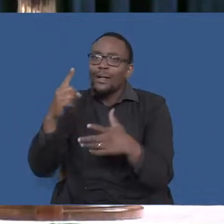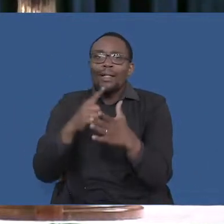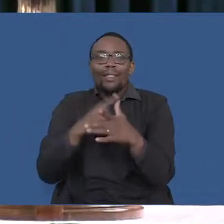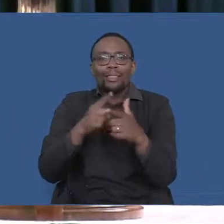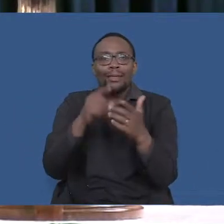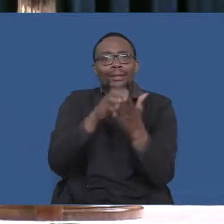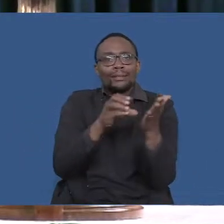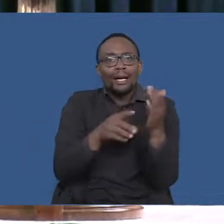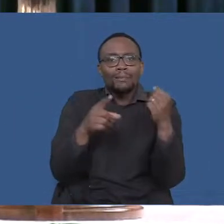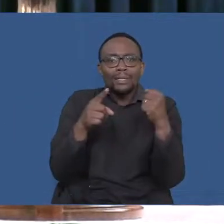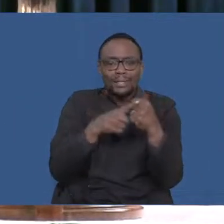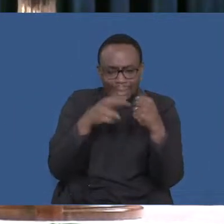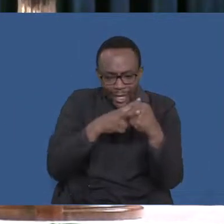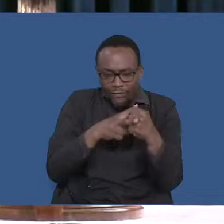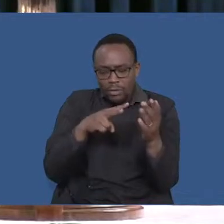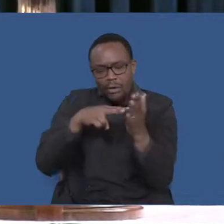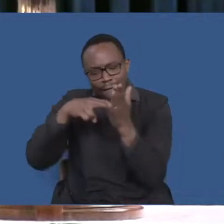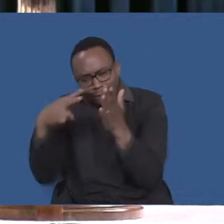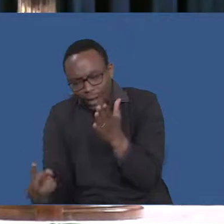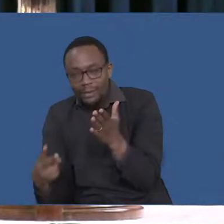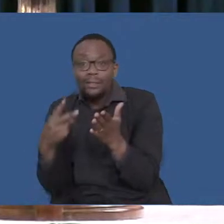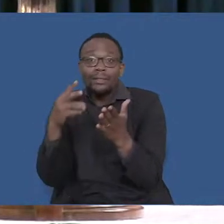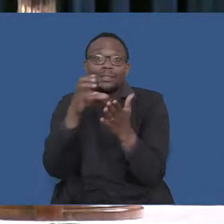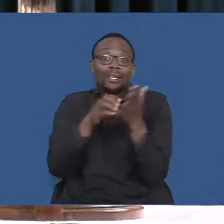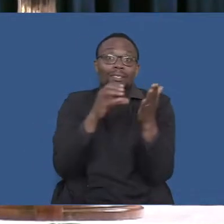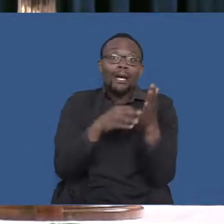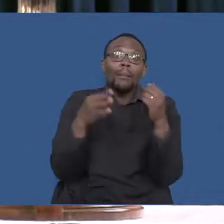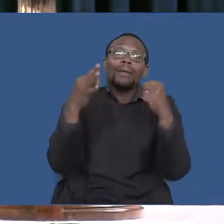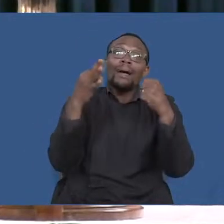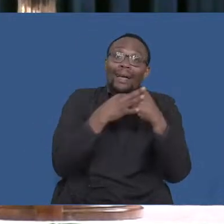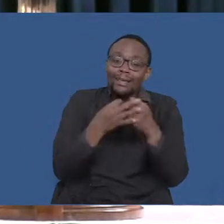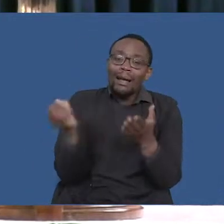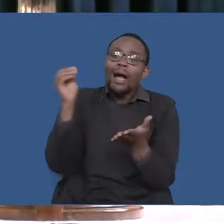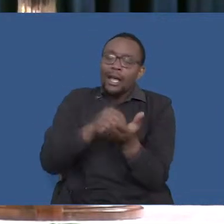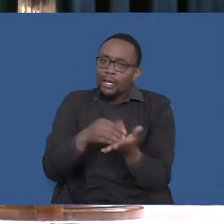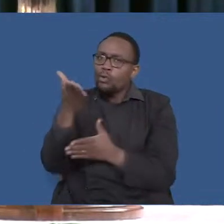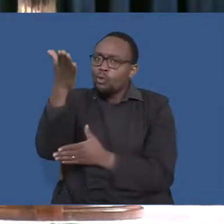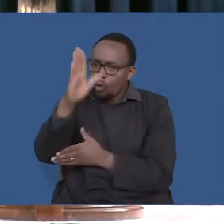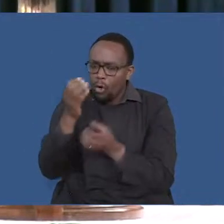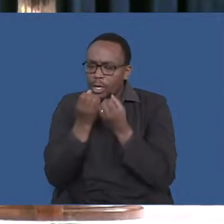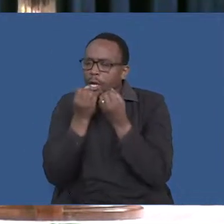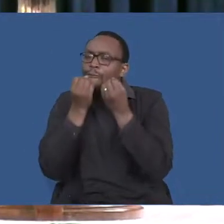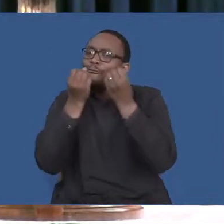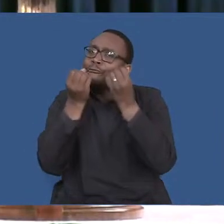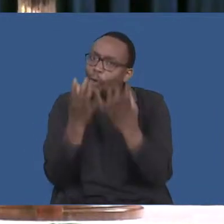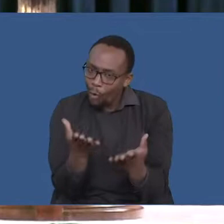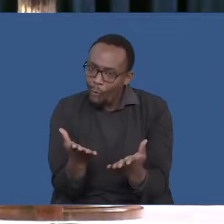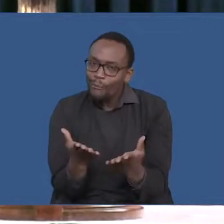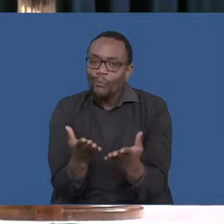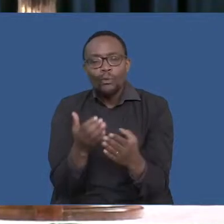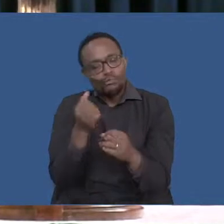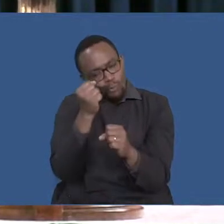in chapter 7, defeat. Chapter 8, Ai again. God now begins to give them instruction that,